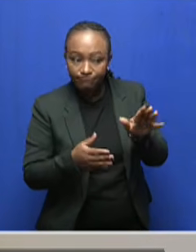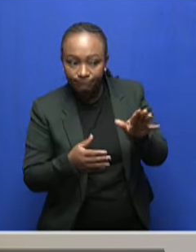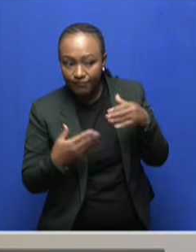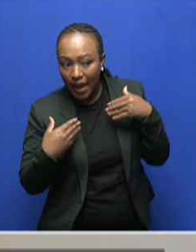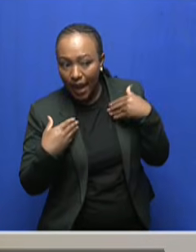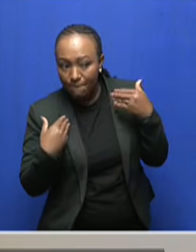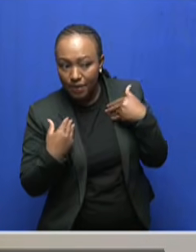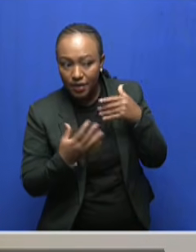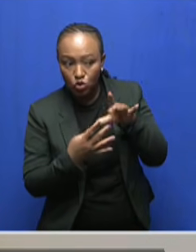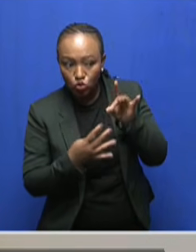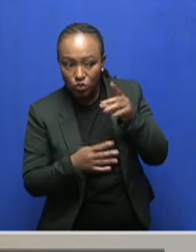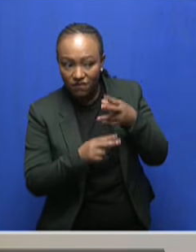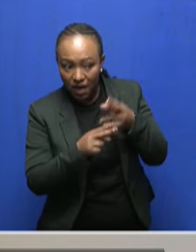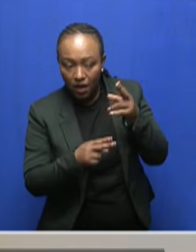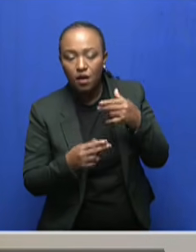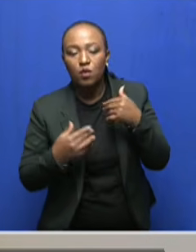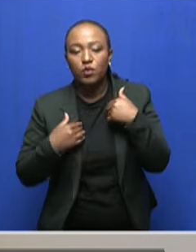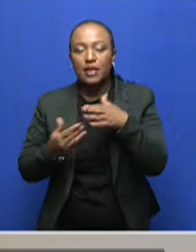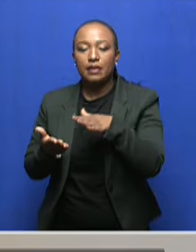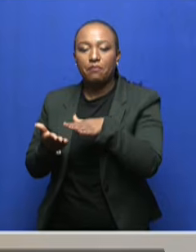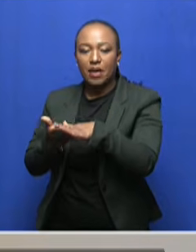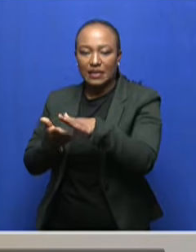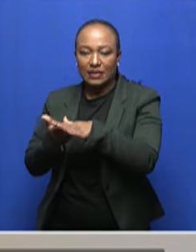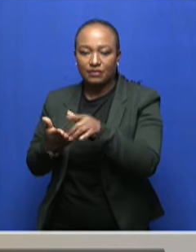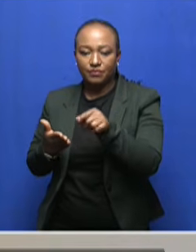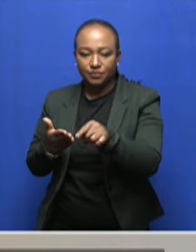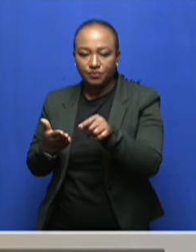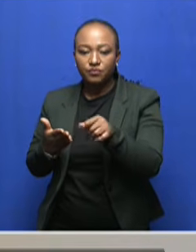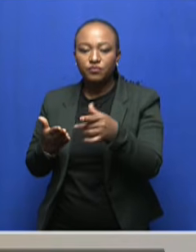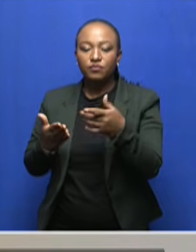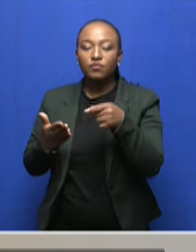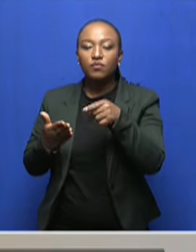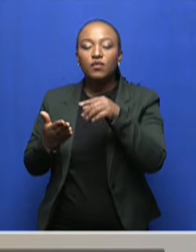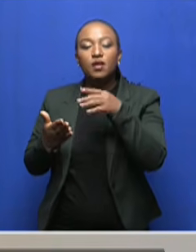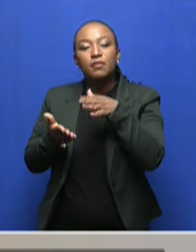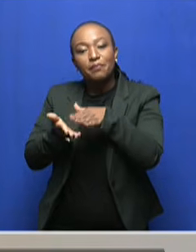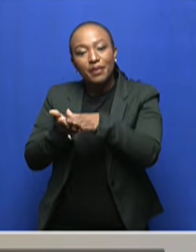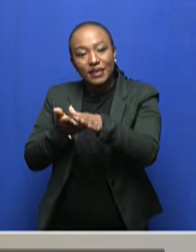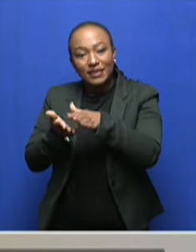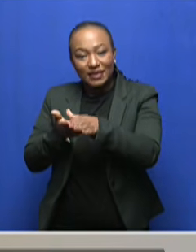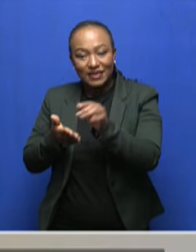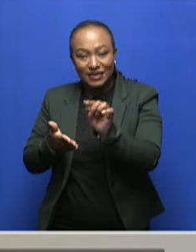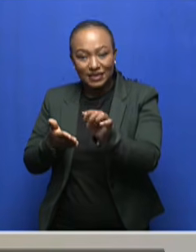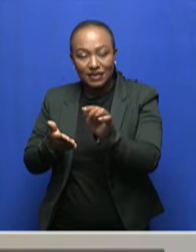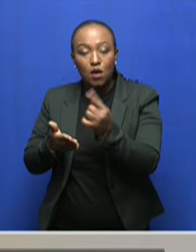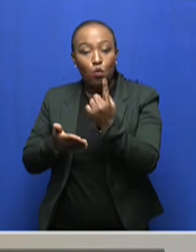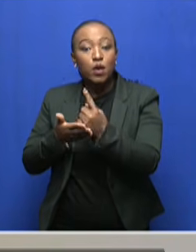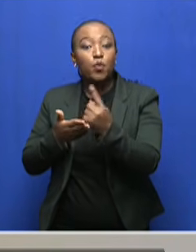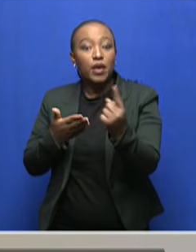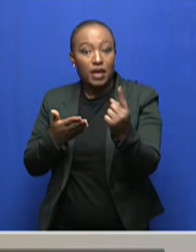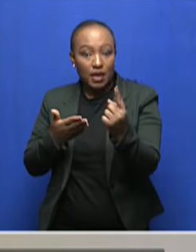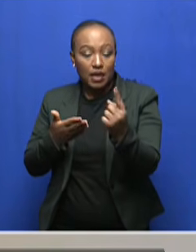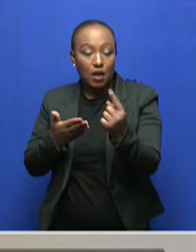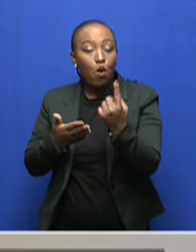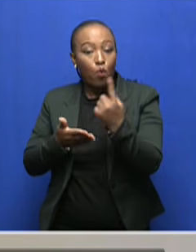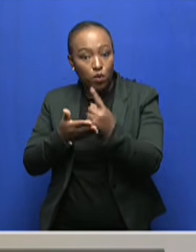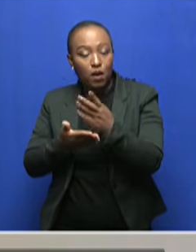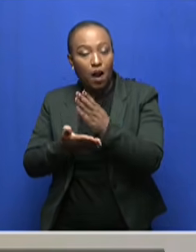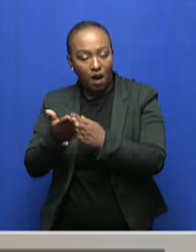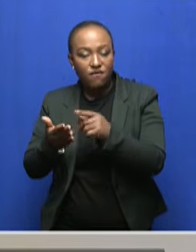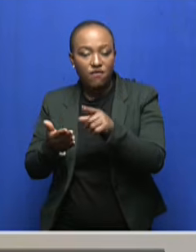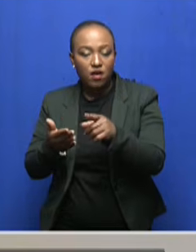design, we start the printing. And that is essentially dye sublimation printing. And it takes about a week and a